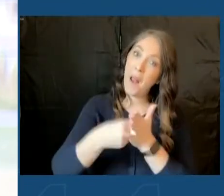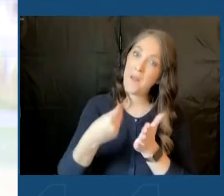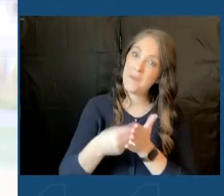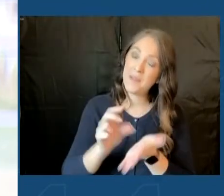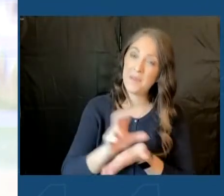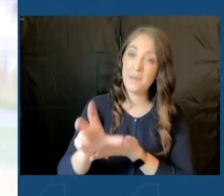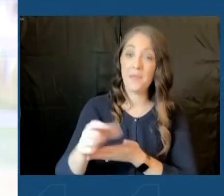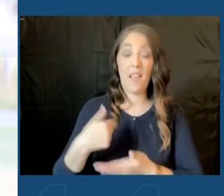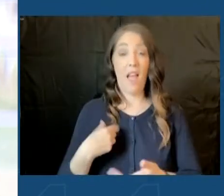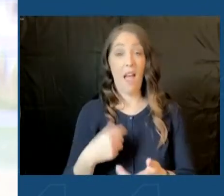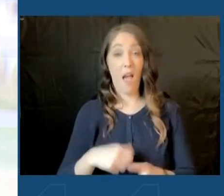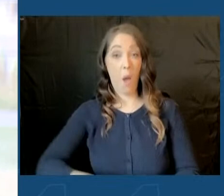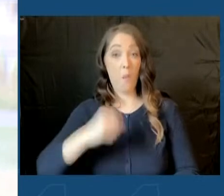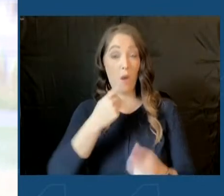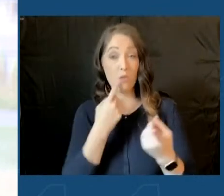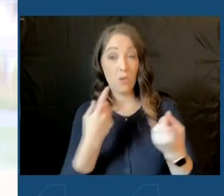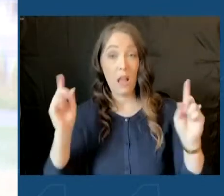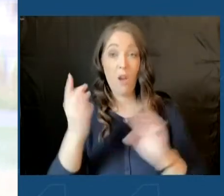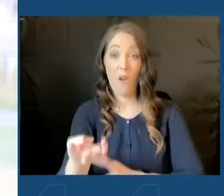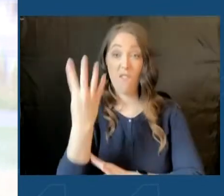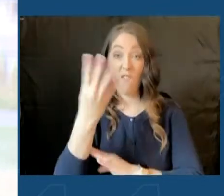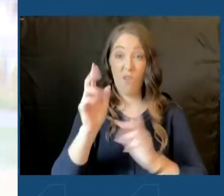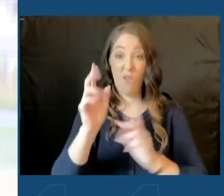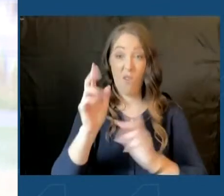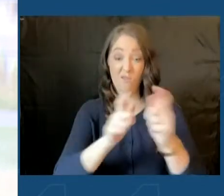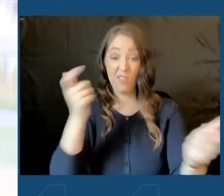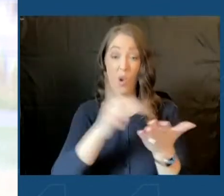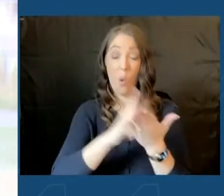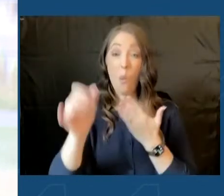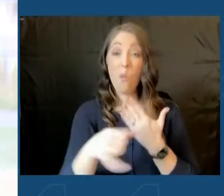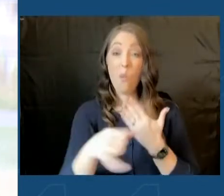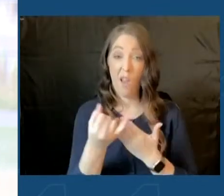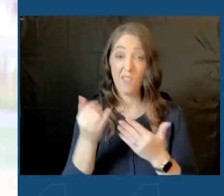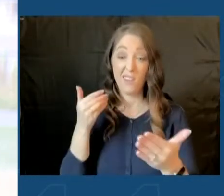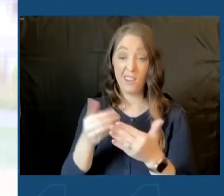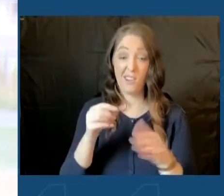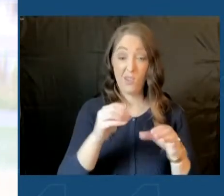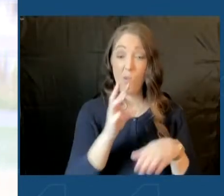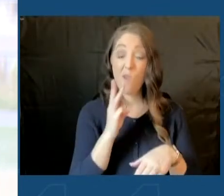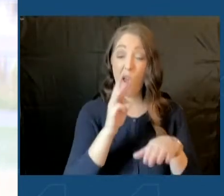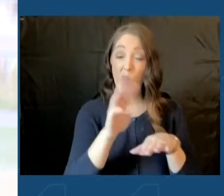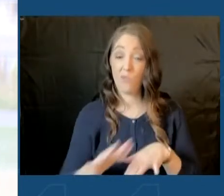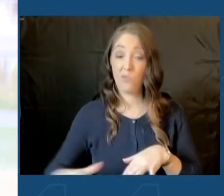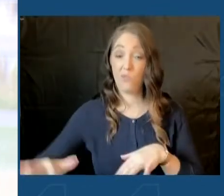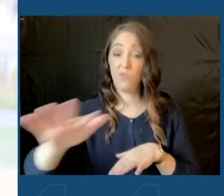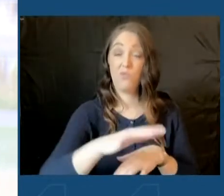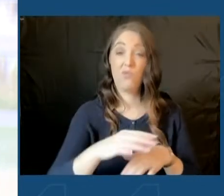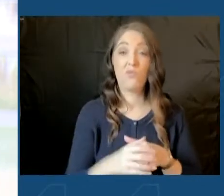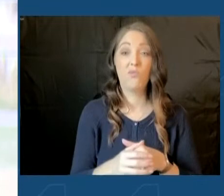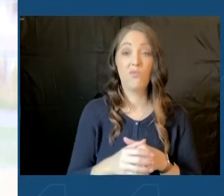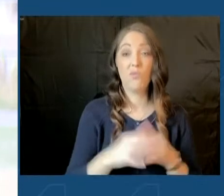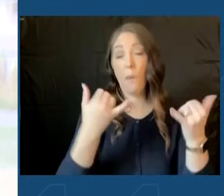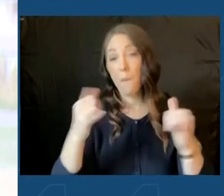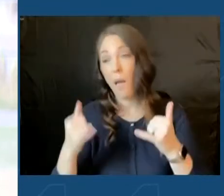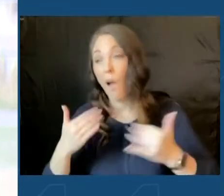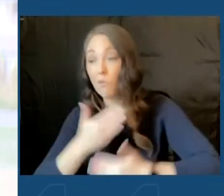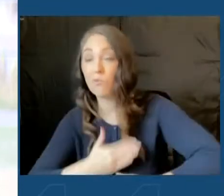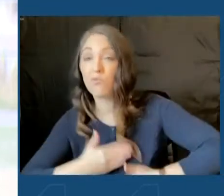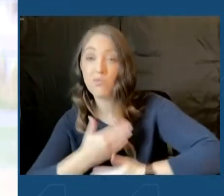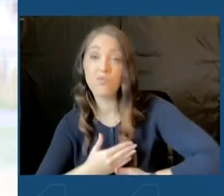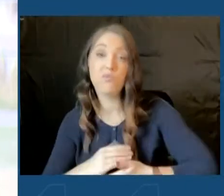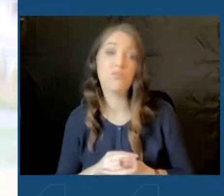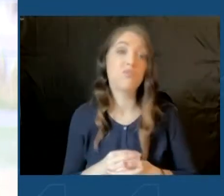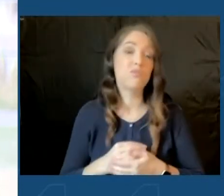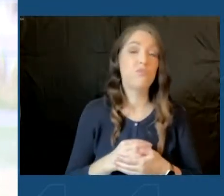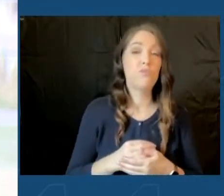to announce 4 major projects along our Buffalo's waterfront. Will increase recreation, accessibility, boost